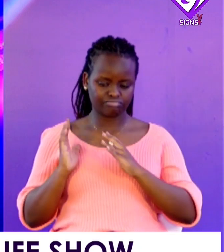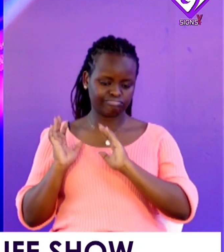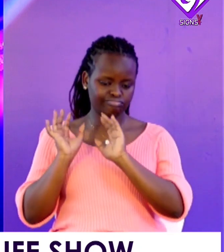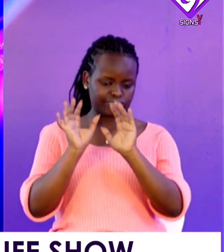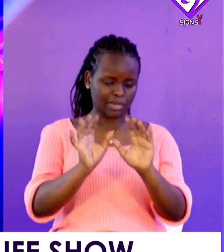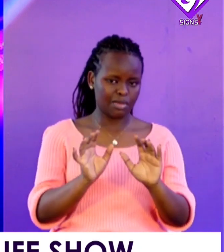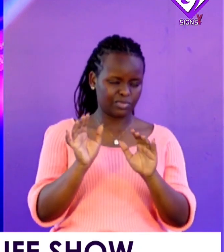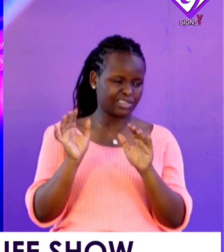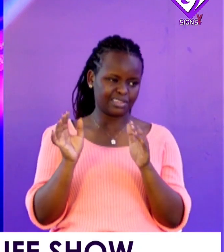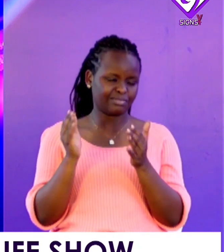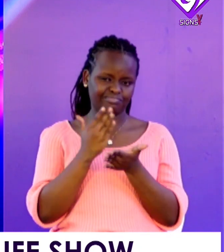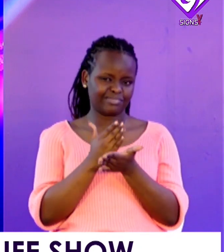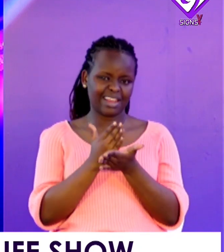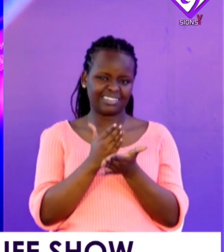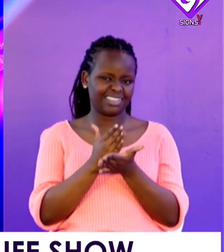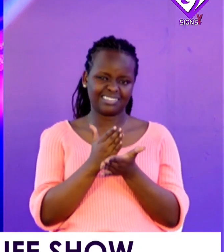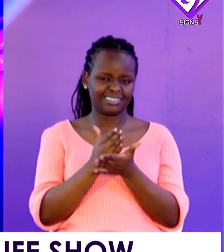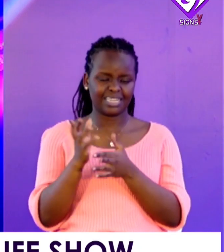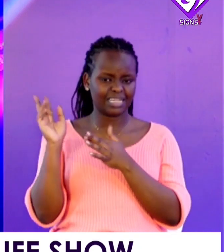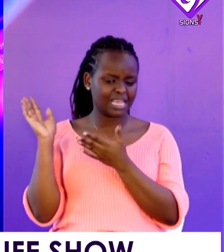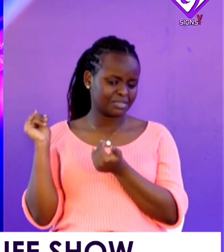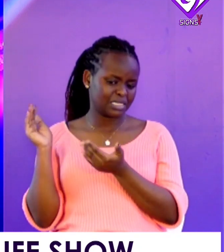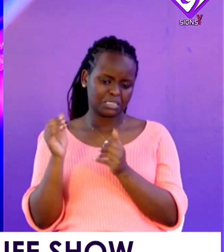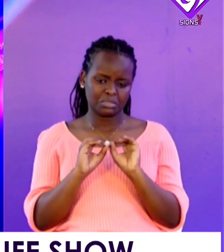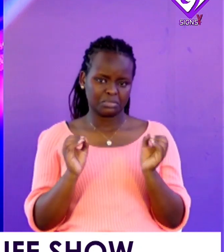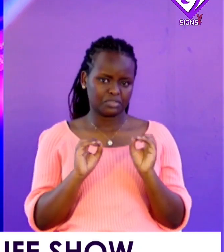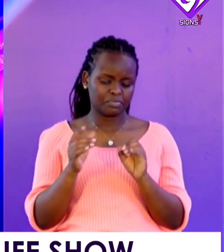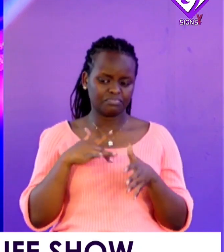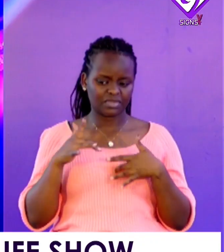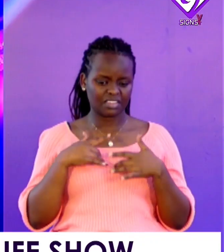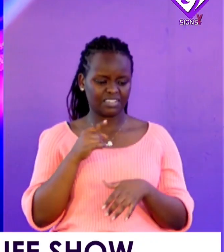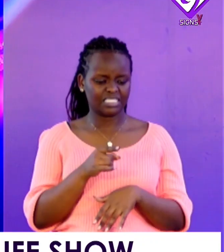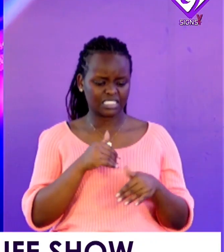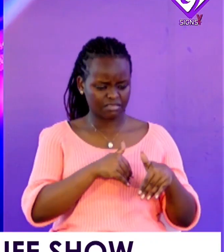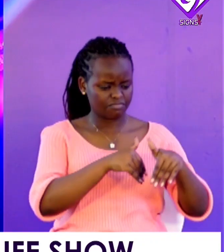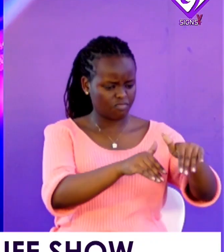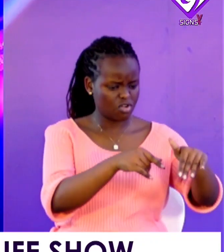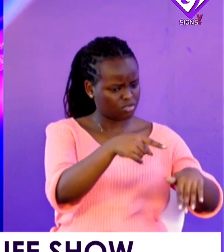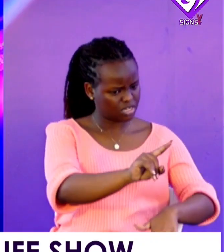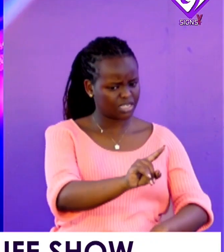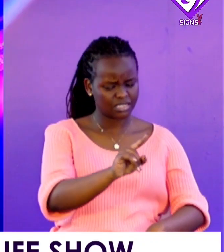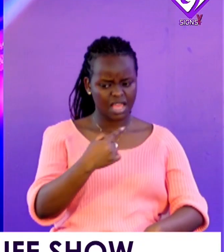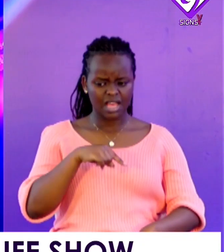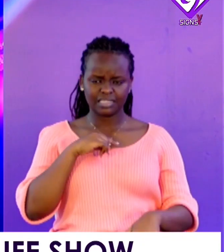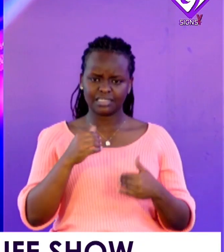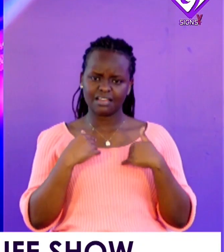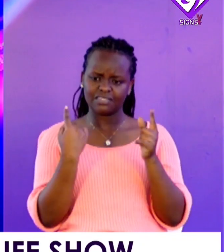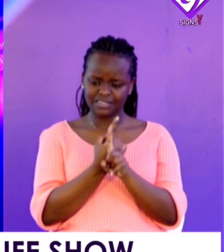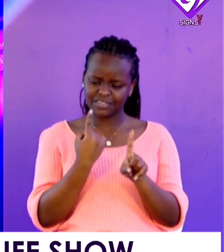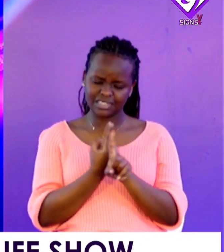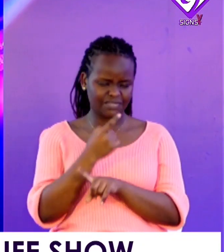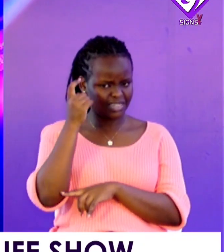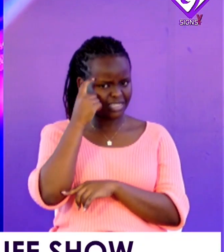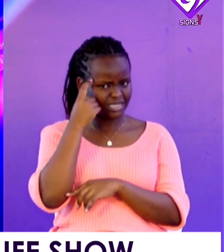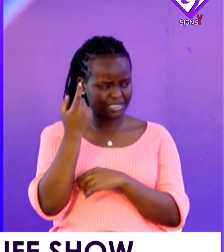unrealistic expectations, or they feel that this is the way things should be done, and we are all different personalities.